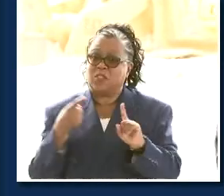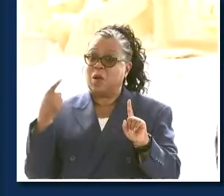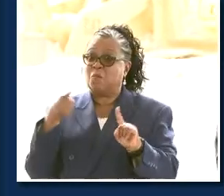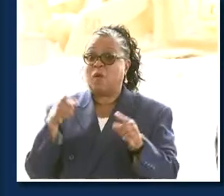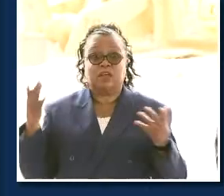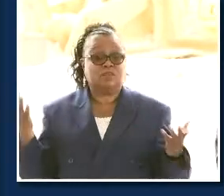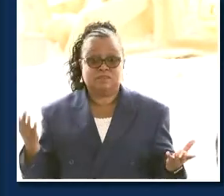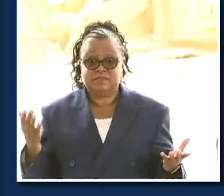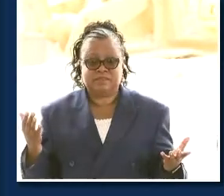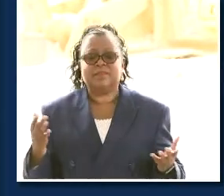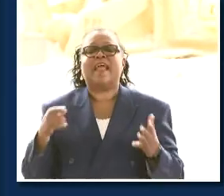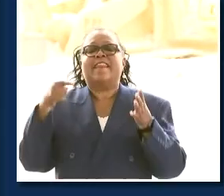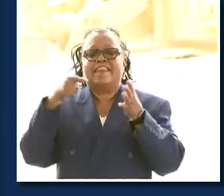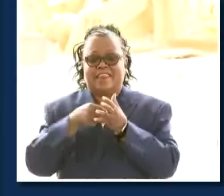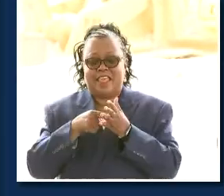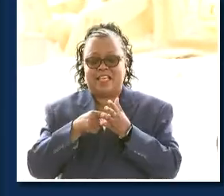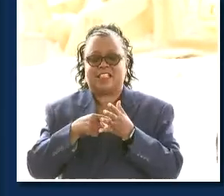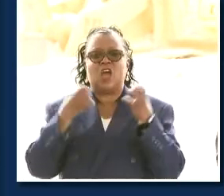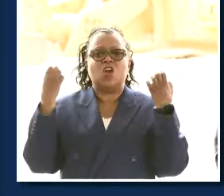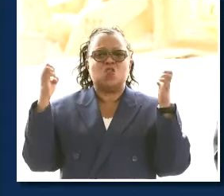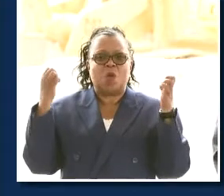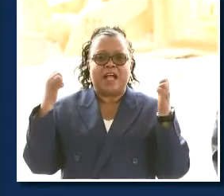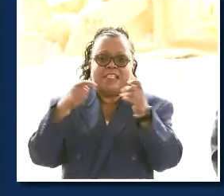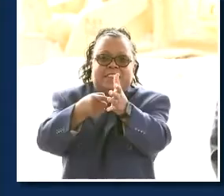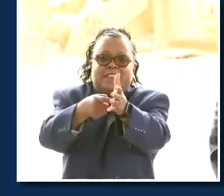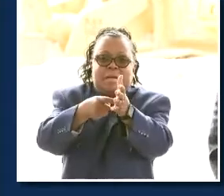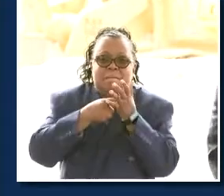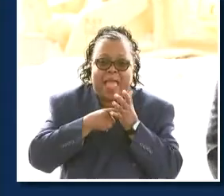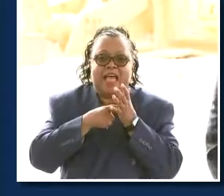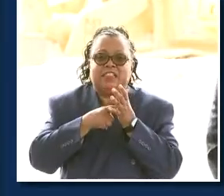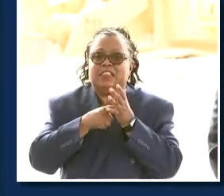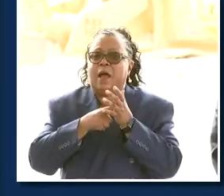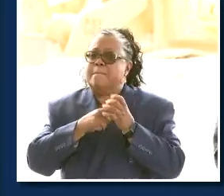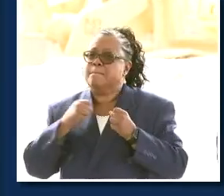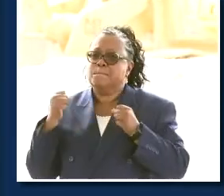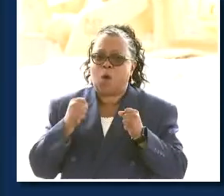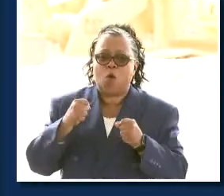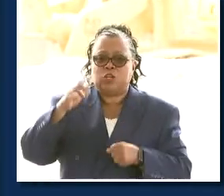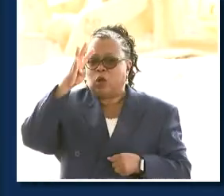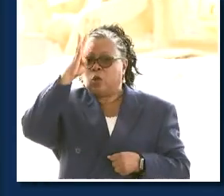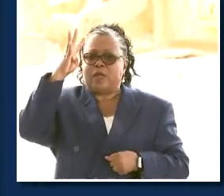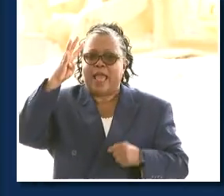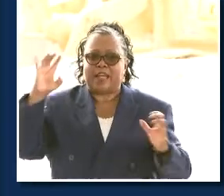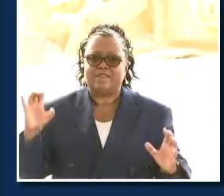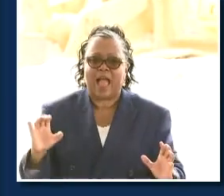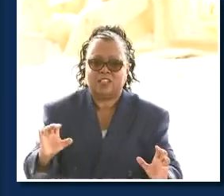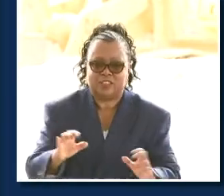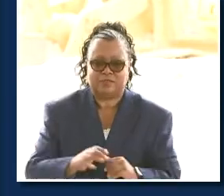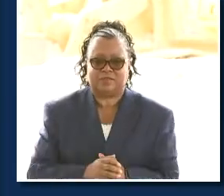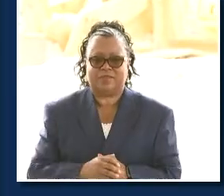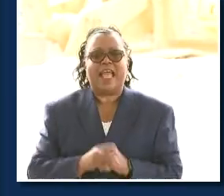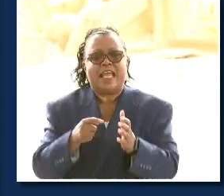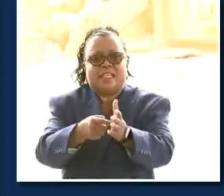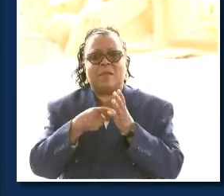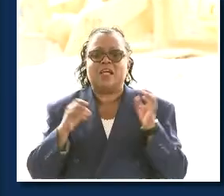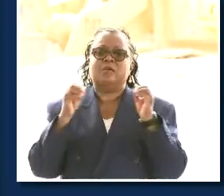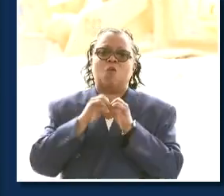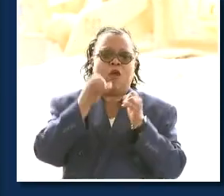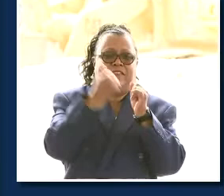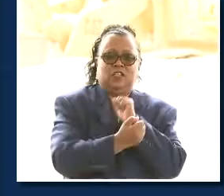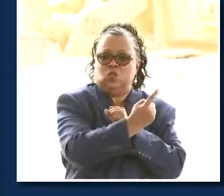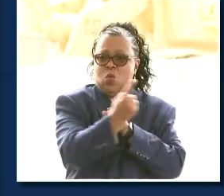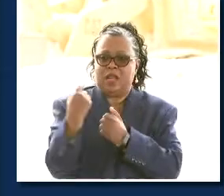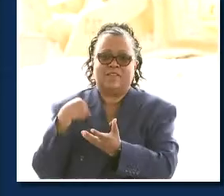is this: this crisis demands bold and creative action. It demands more of each of